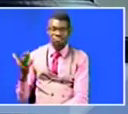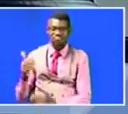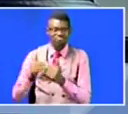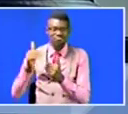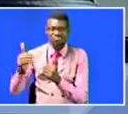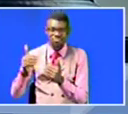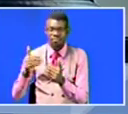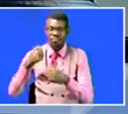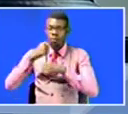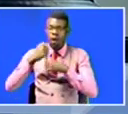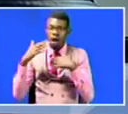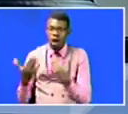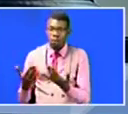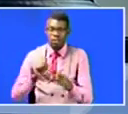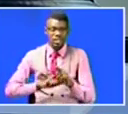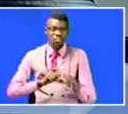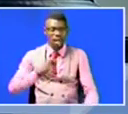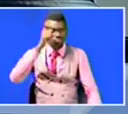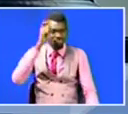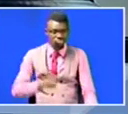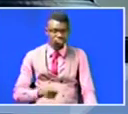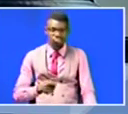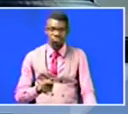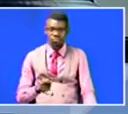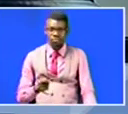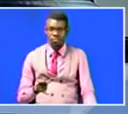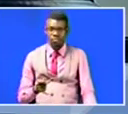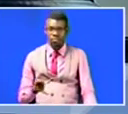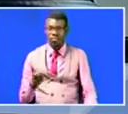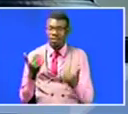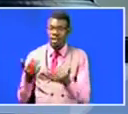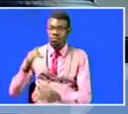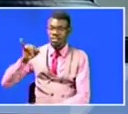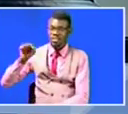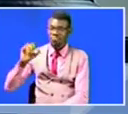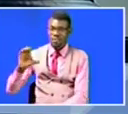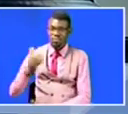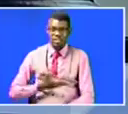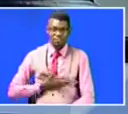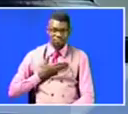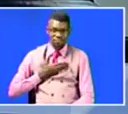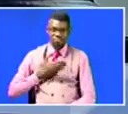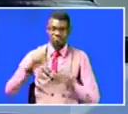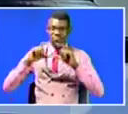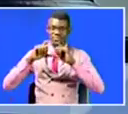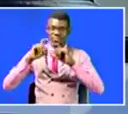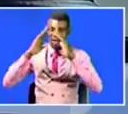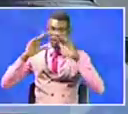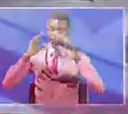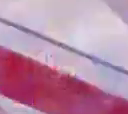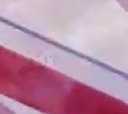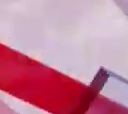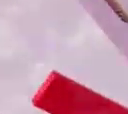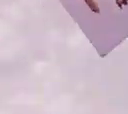days after this ruling that left it with egg on its face? Muremi Mwangi interrogates on this week's House of Cards.